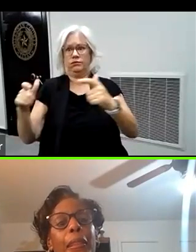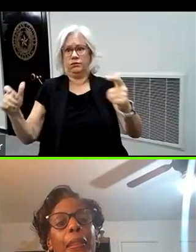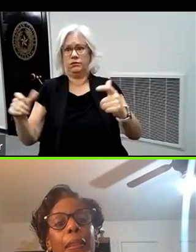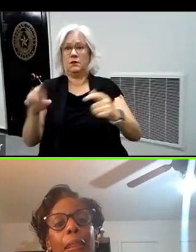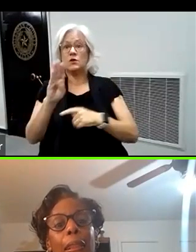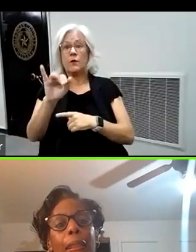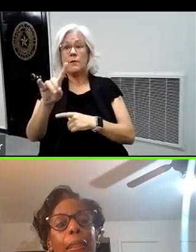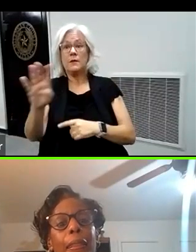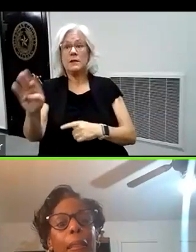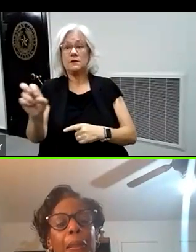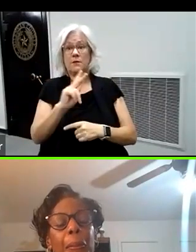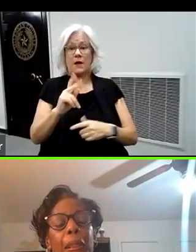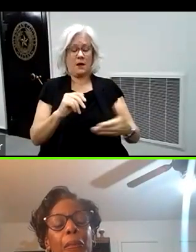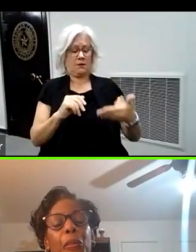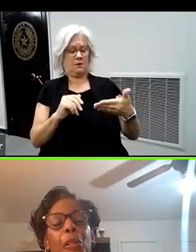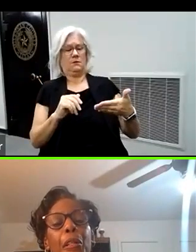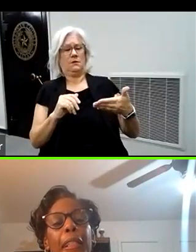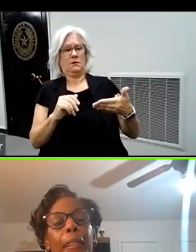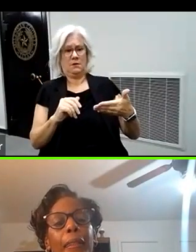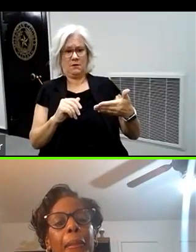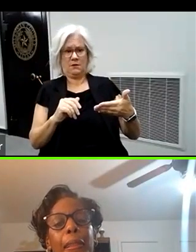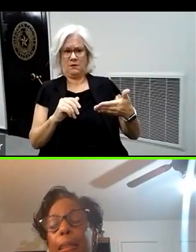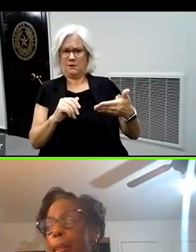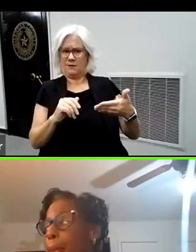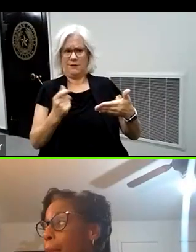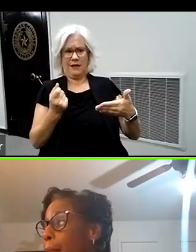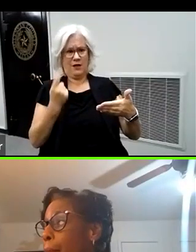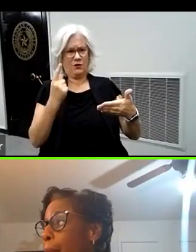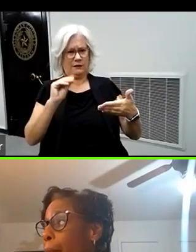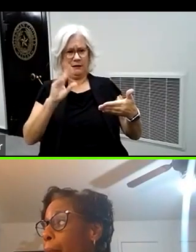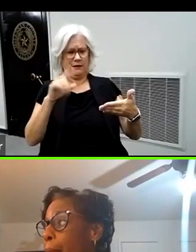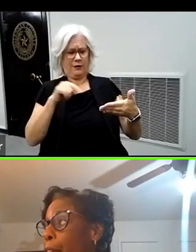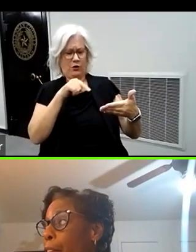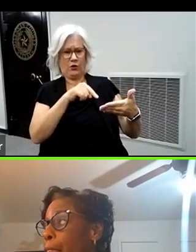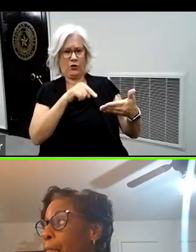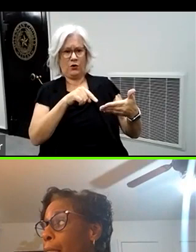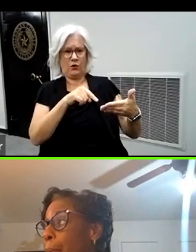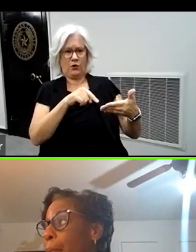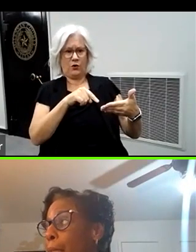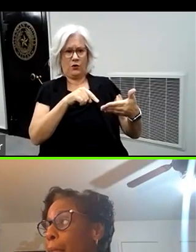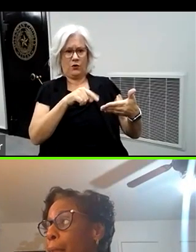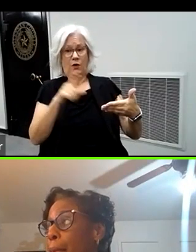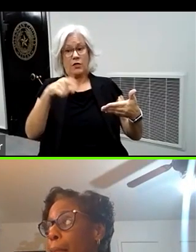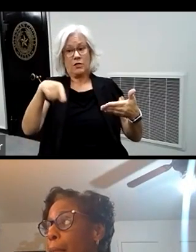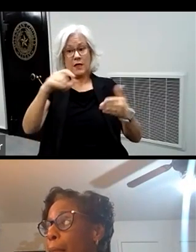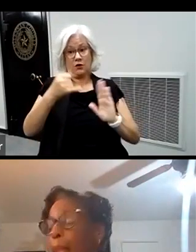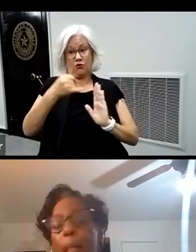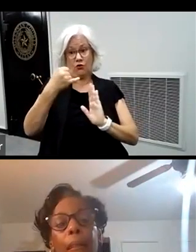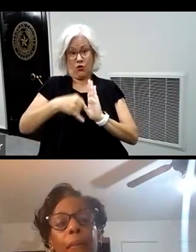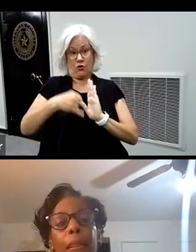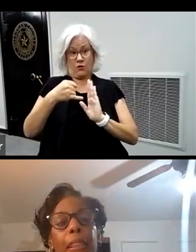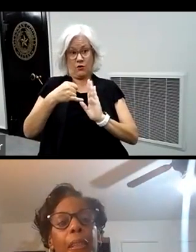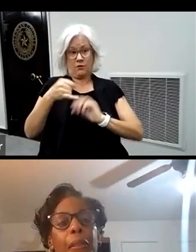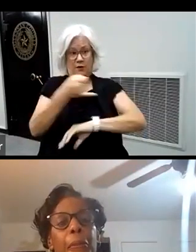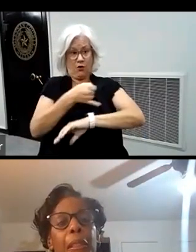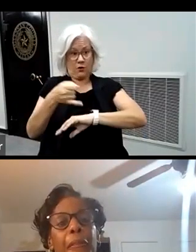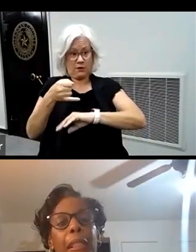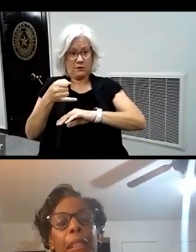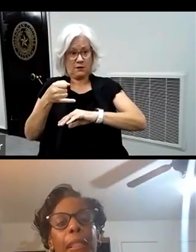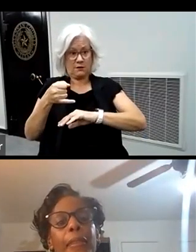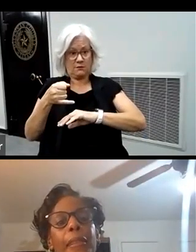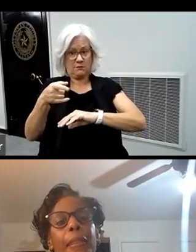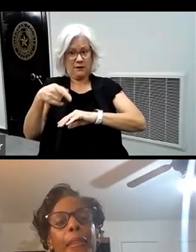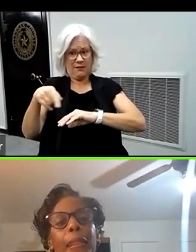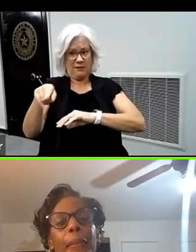was clear that between the drawing and the budget that the architect submitted, there was a